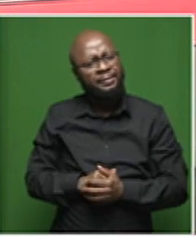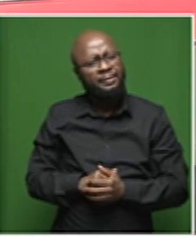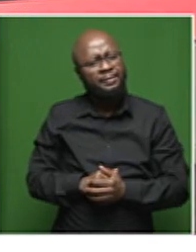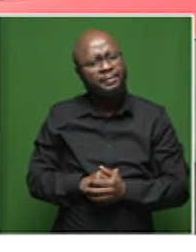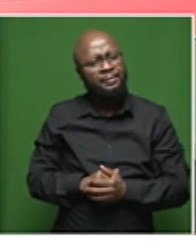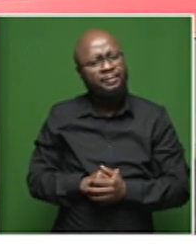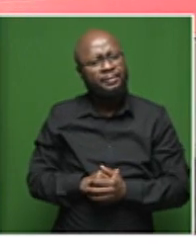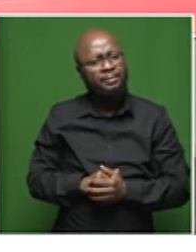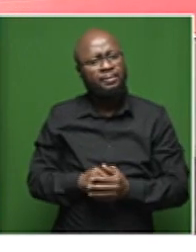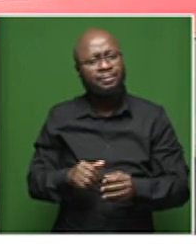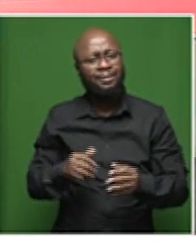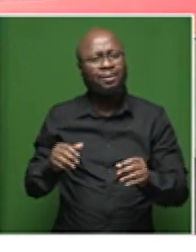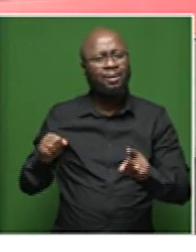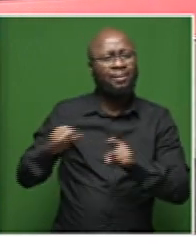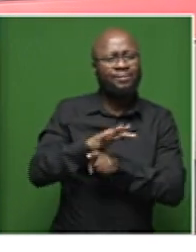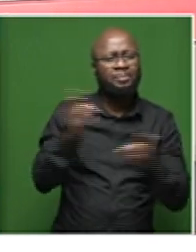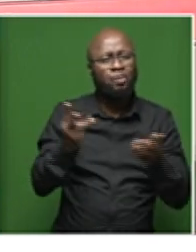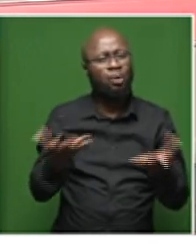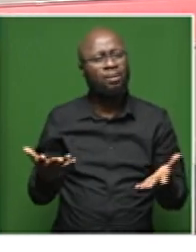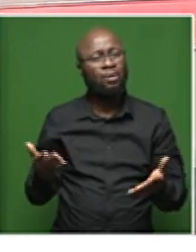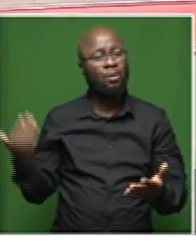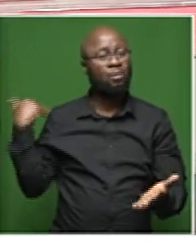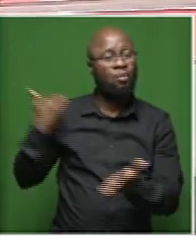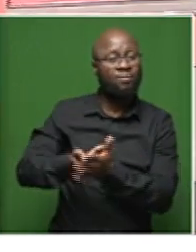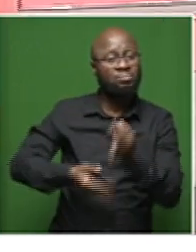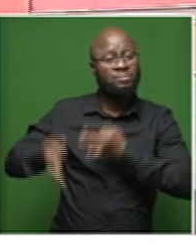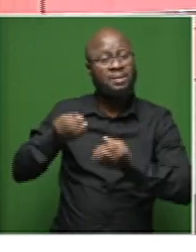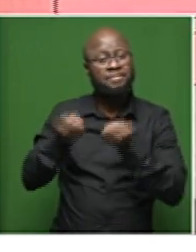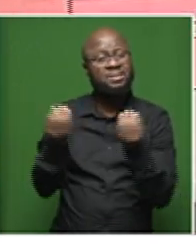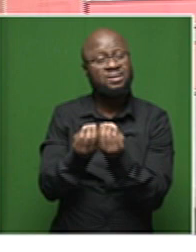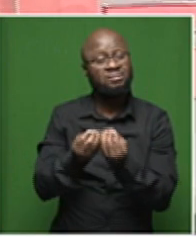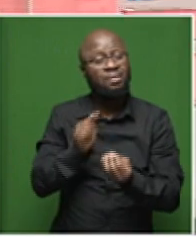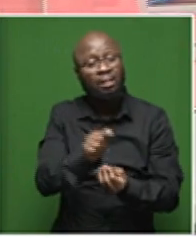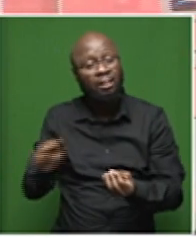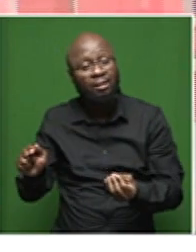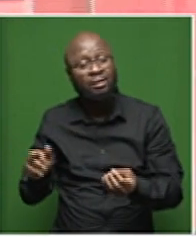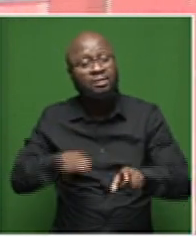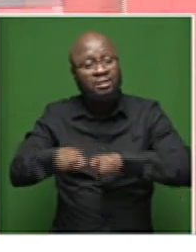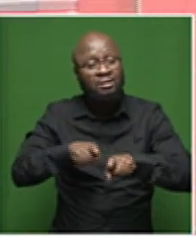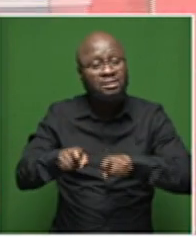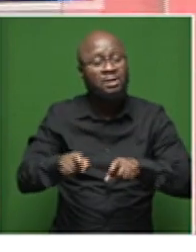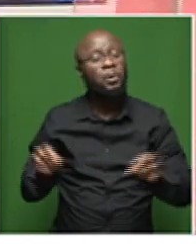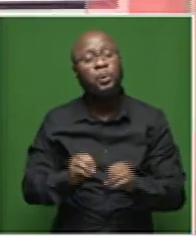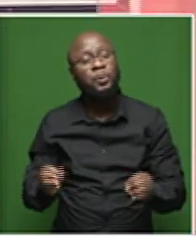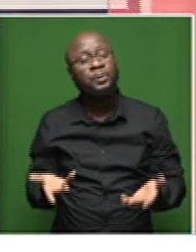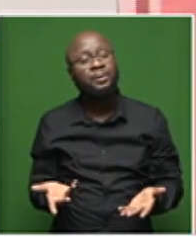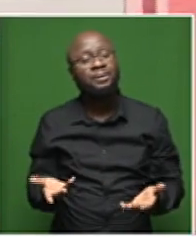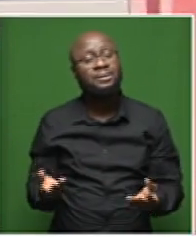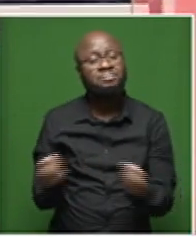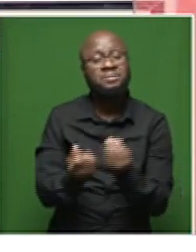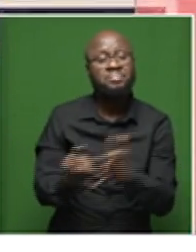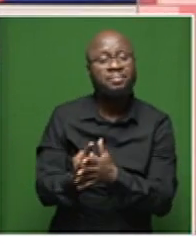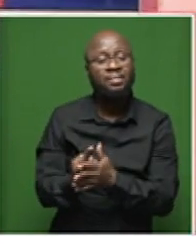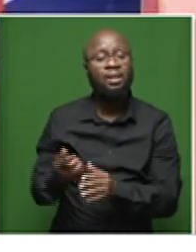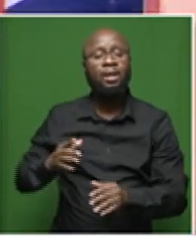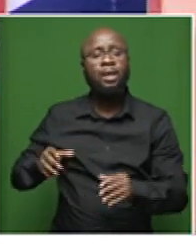hypertension? Because the big issue, and I think we've highlighted it so far, is that a lot of people won't know they have high blood pressure until something happens. So what solution